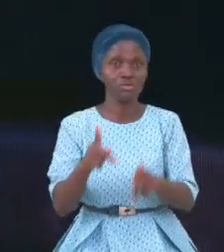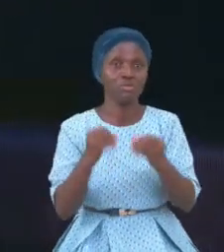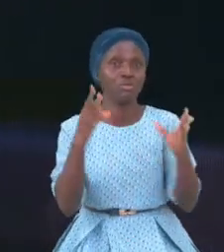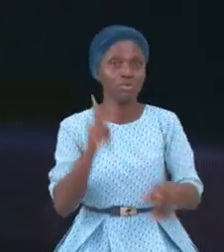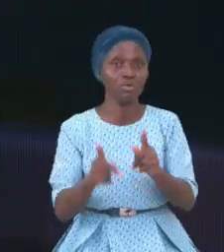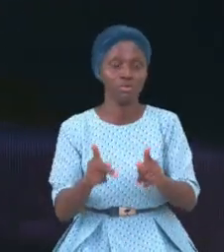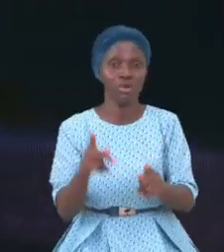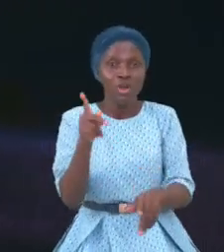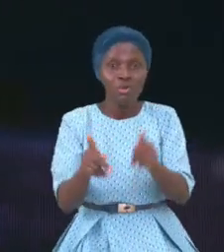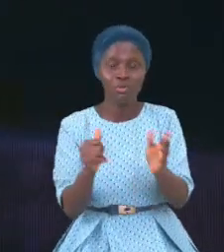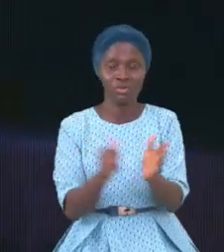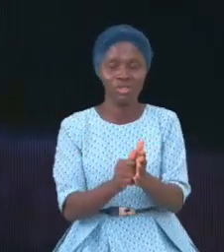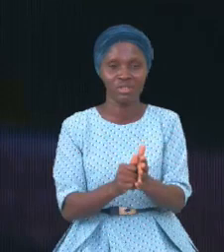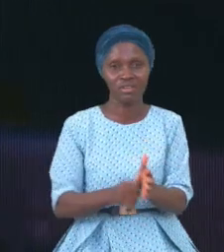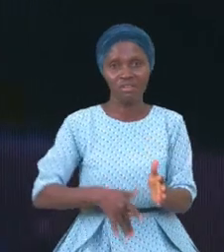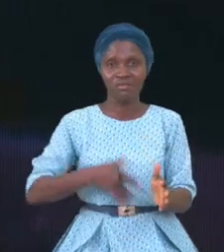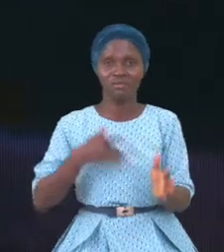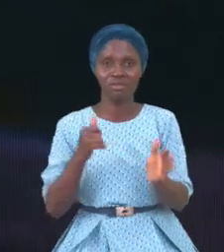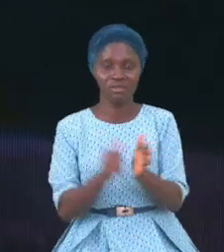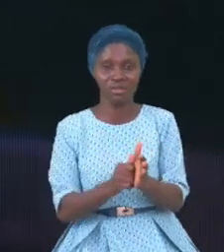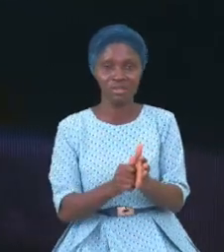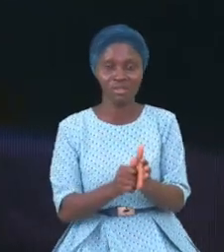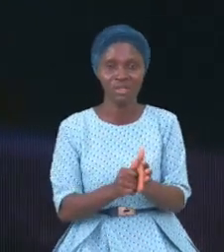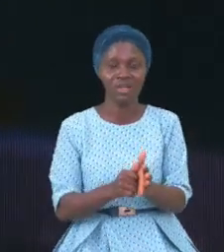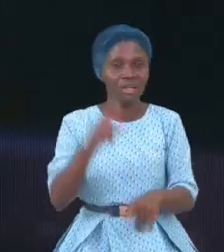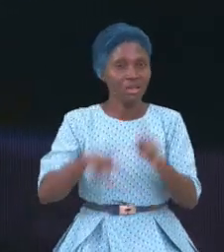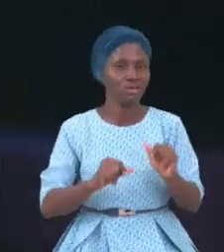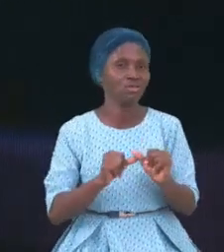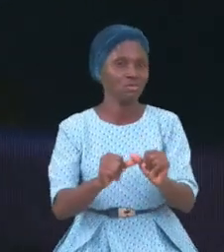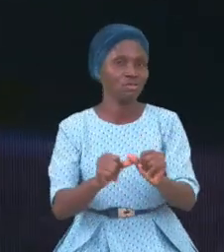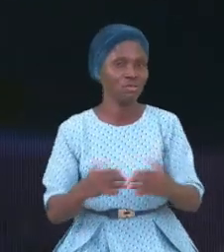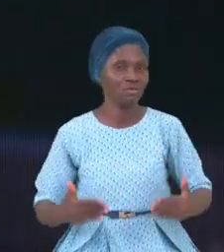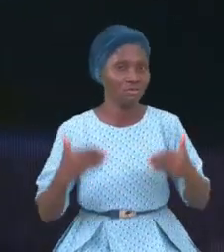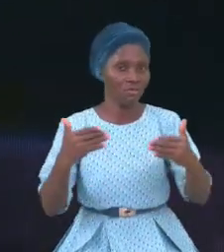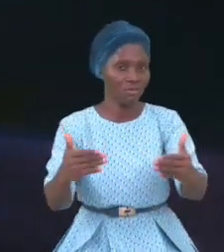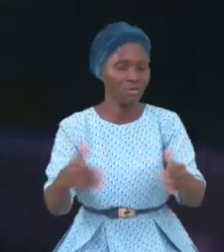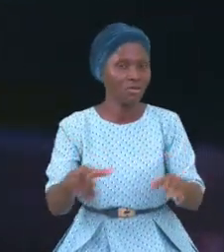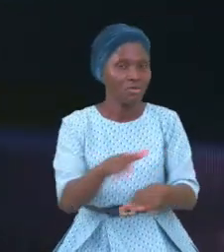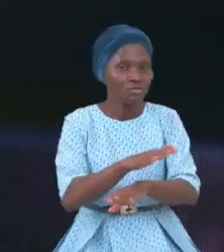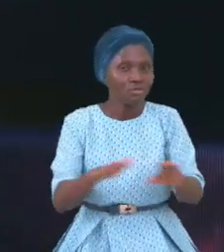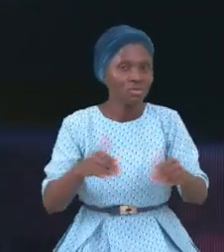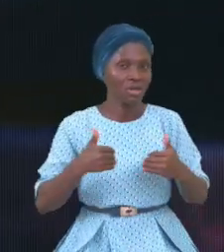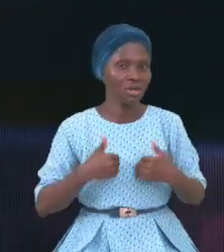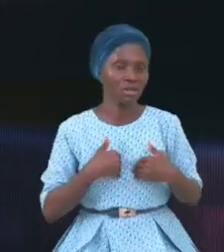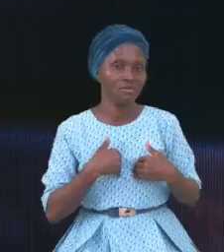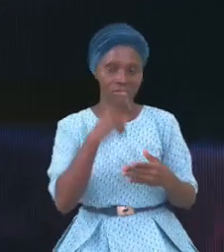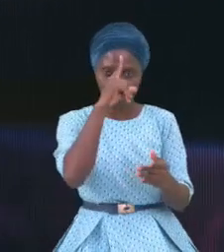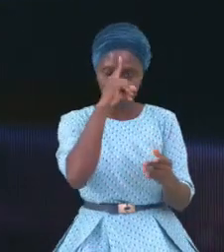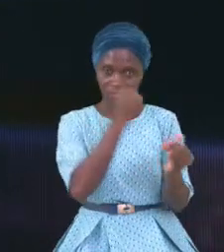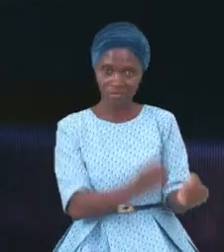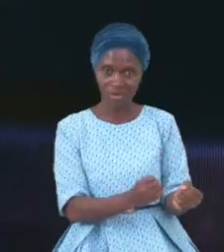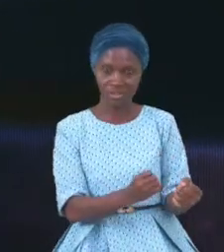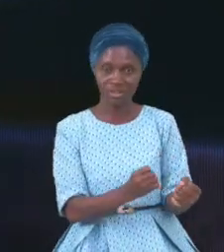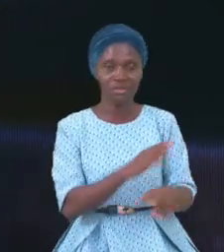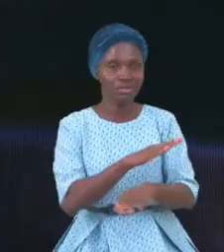way forward. They didn't have faith in God. They didn't have confidence in God. They didn't have the tenacity to go on, and